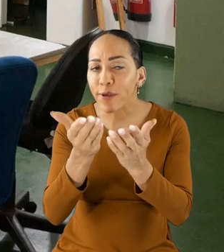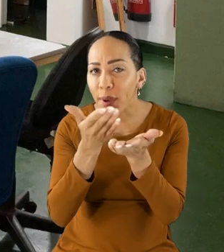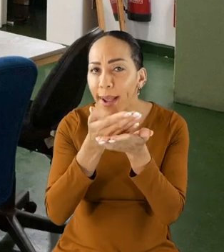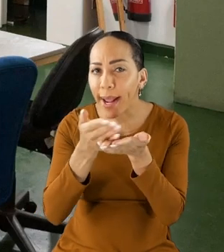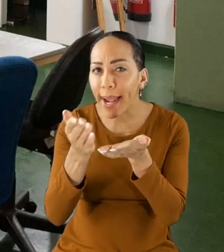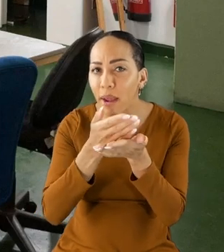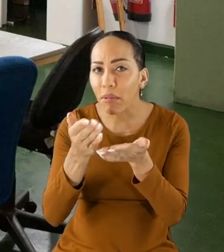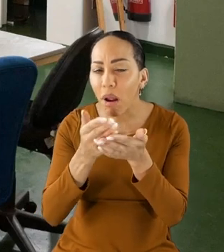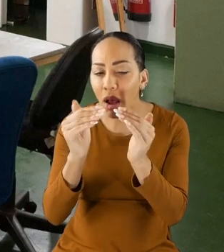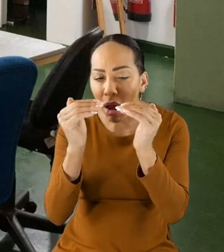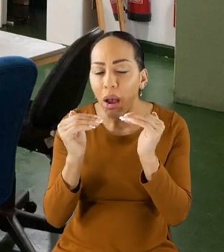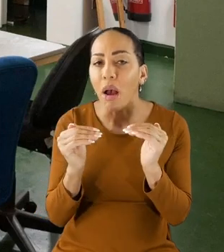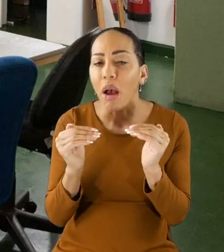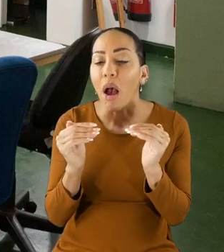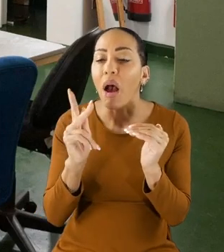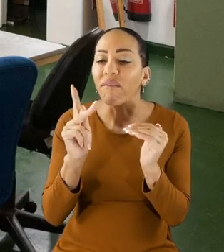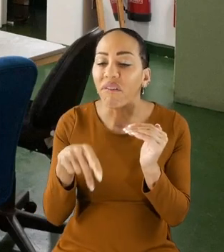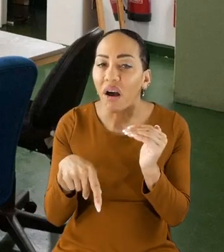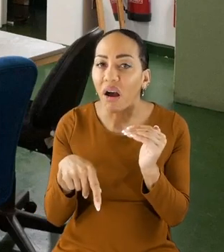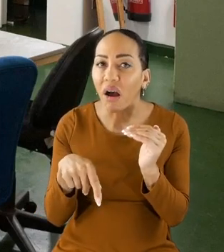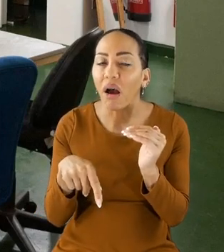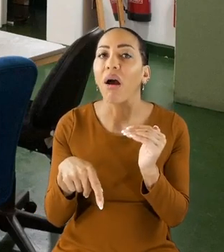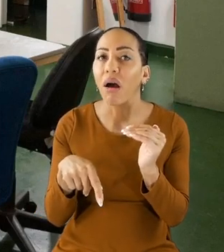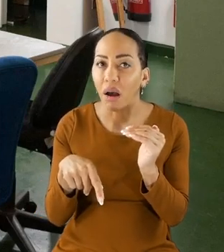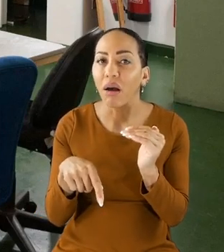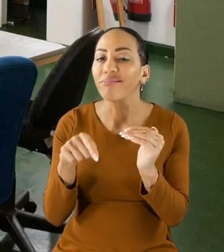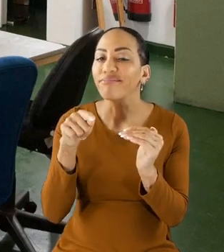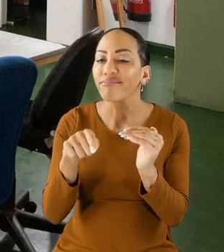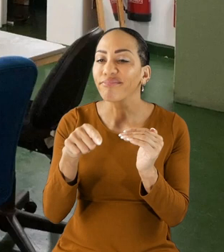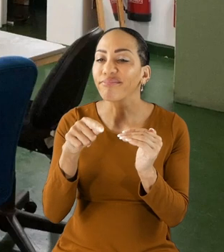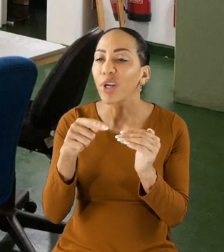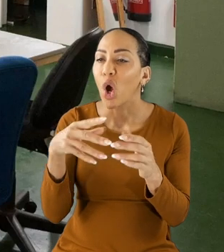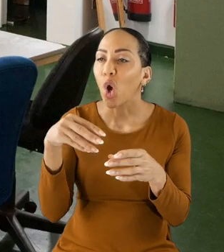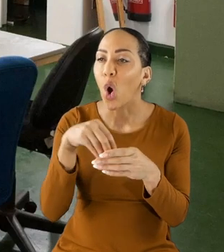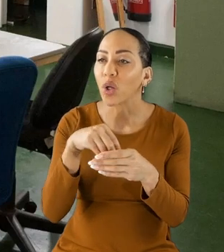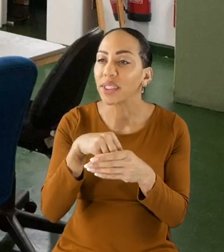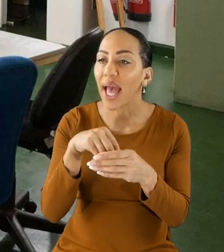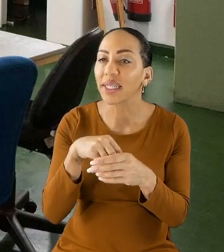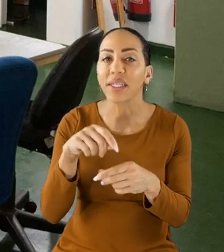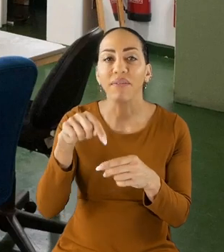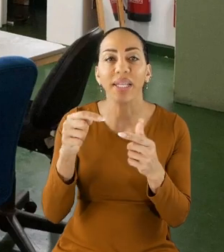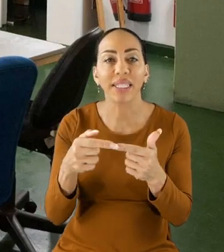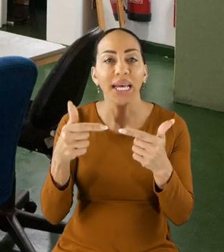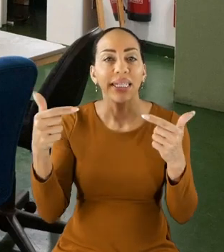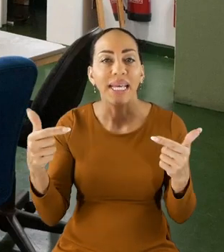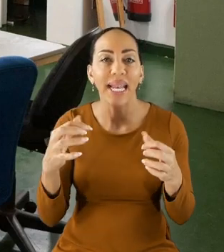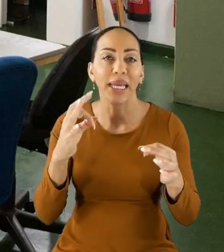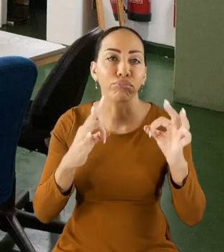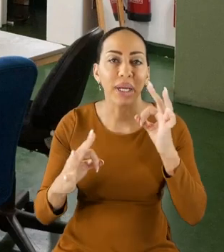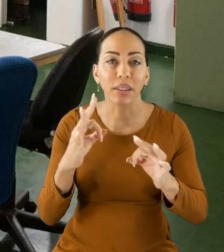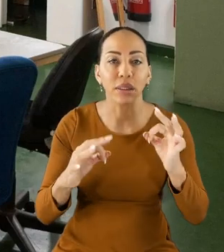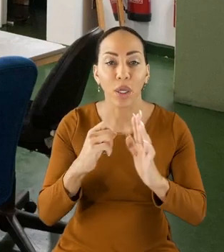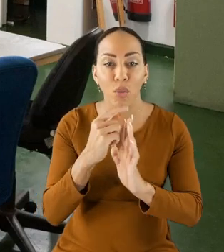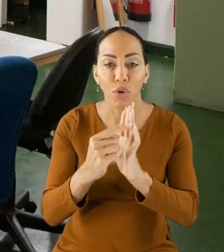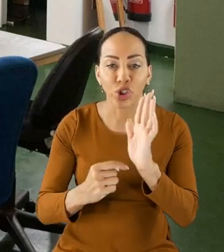clearer insight into the context of this particular Telepresence Stage project,